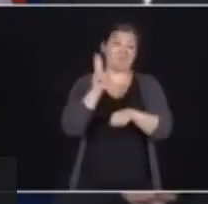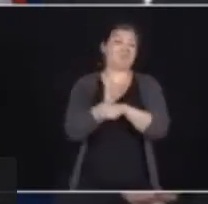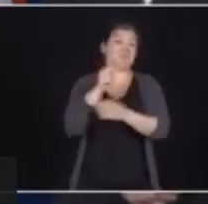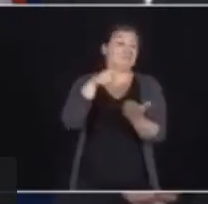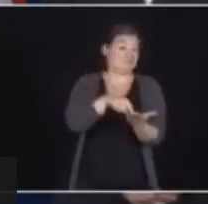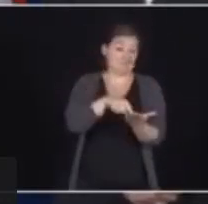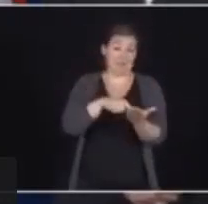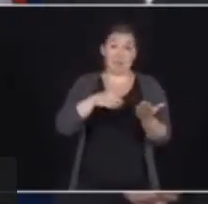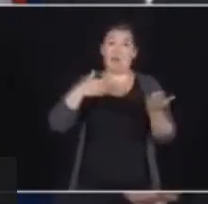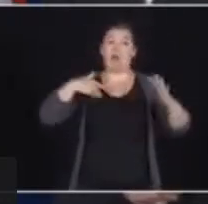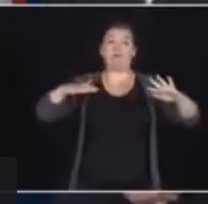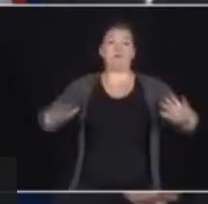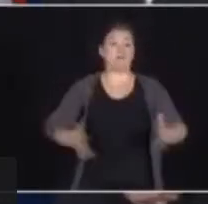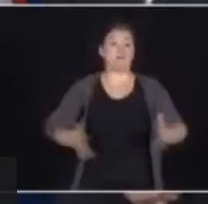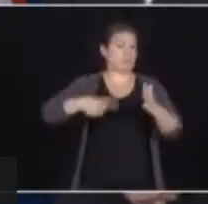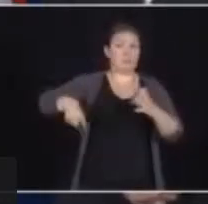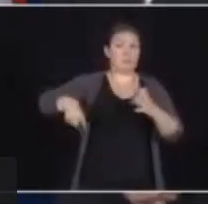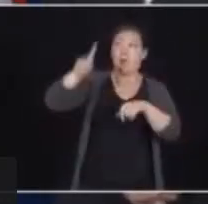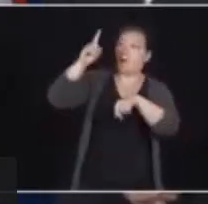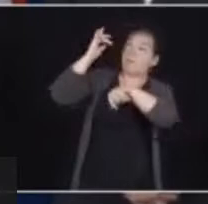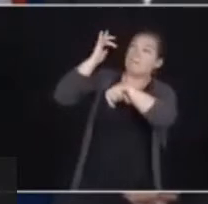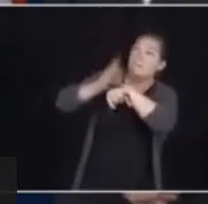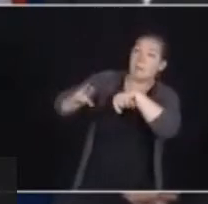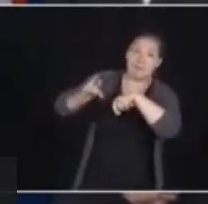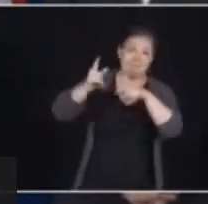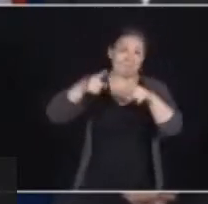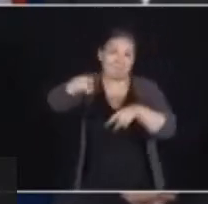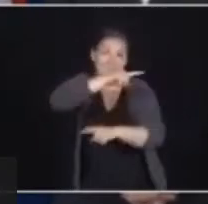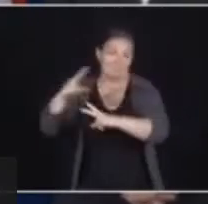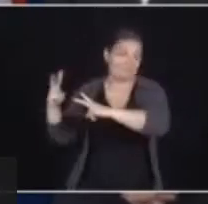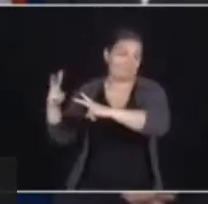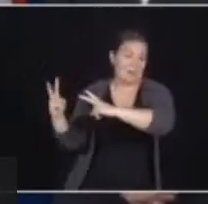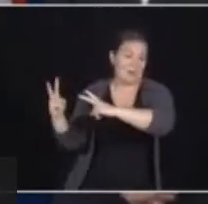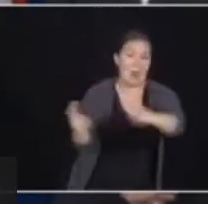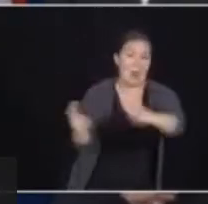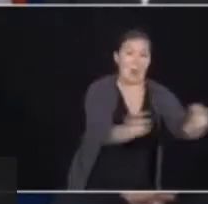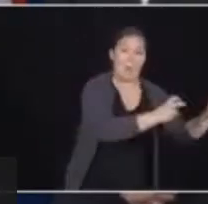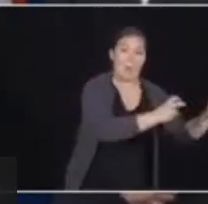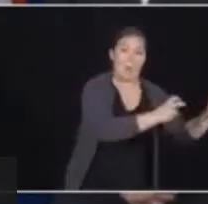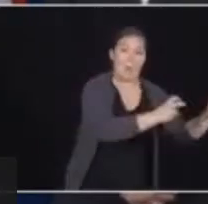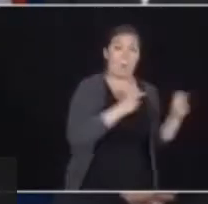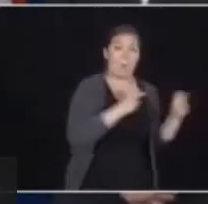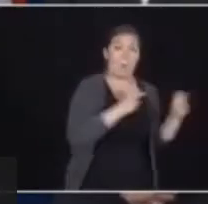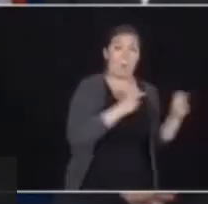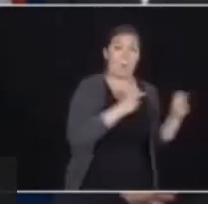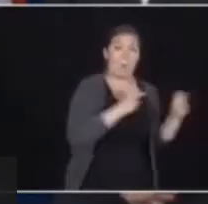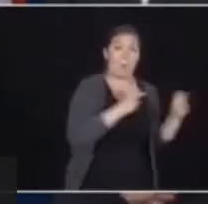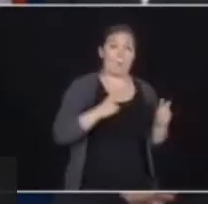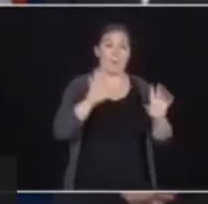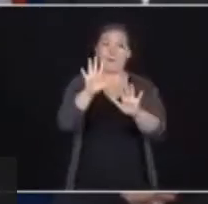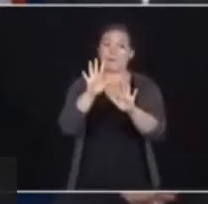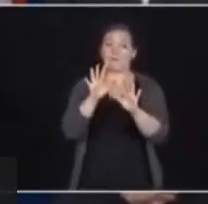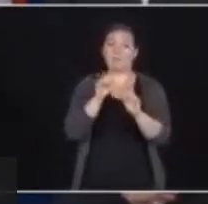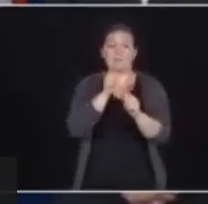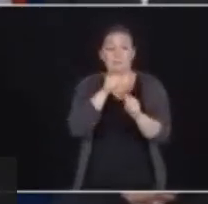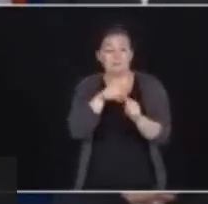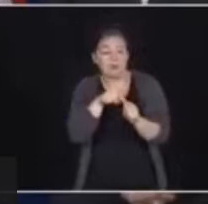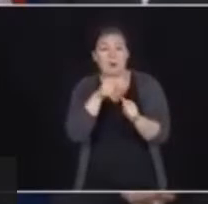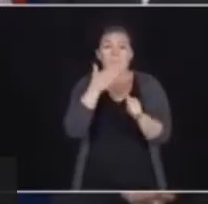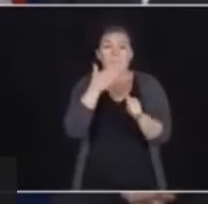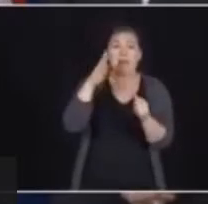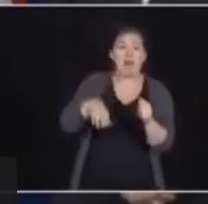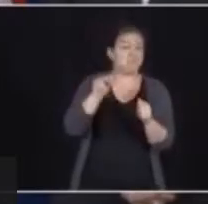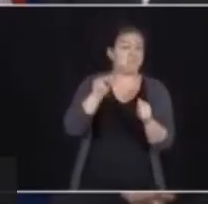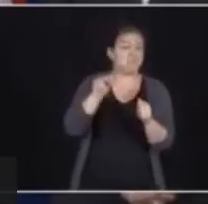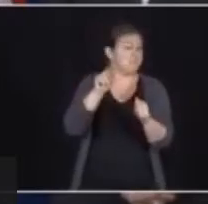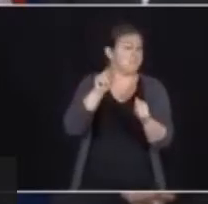when it does become available, please use it. It's completely anonymous. It does not identify you personally. It only identifies